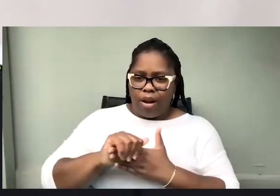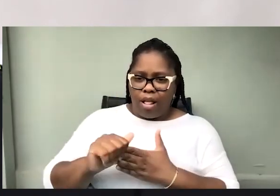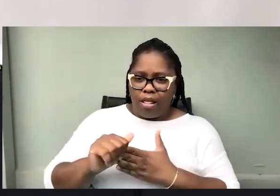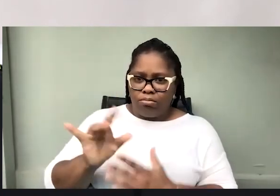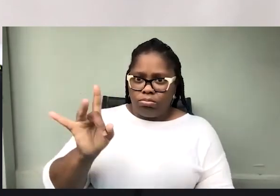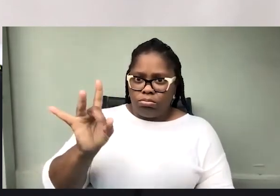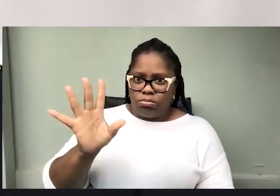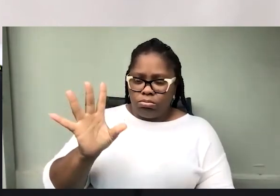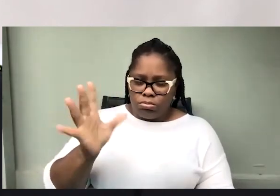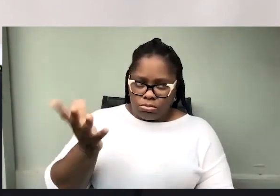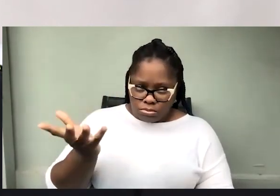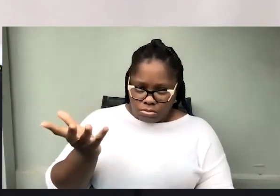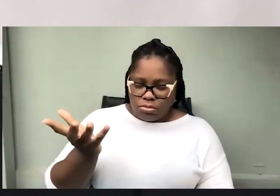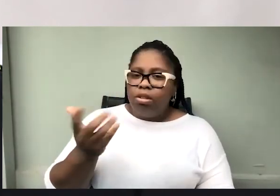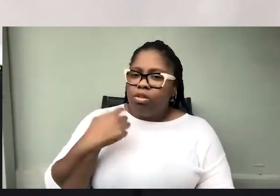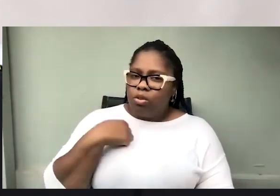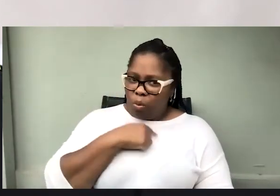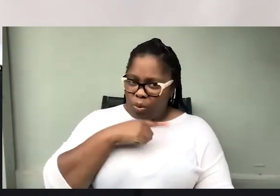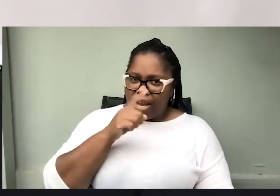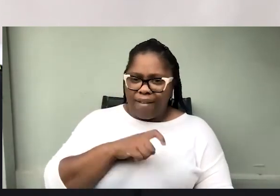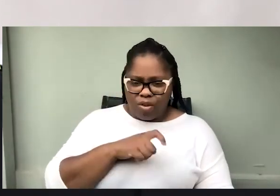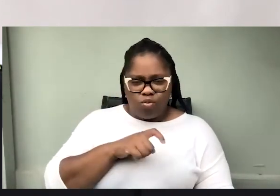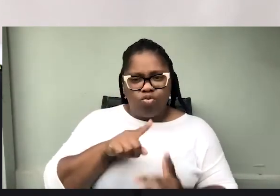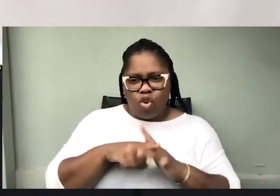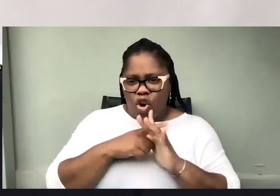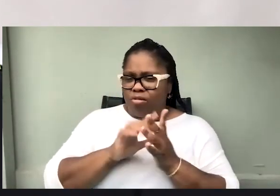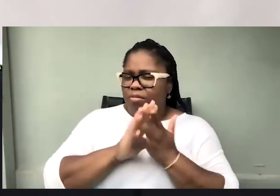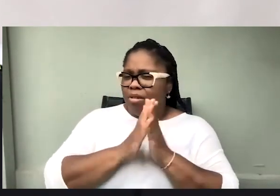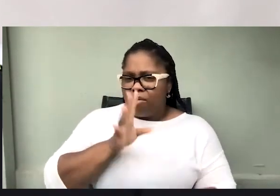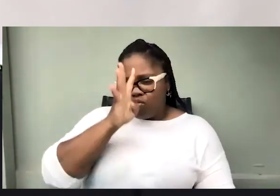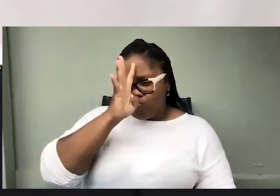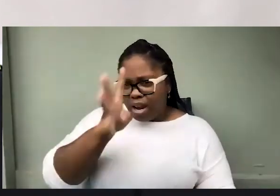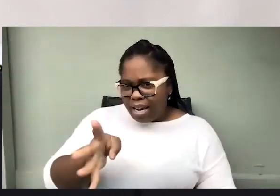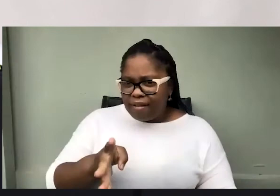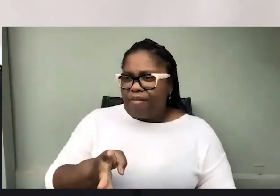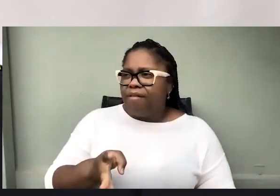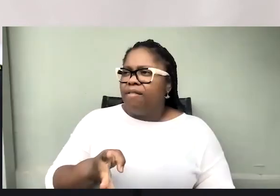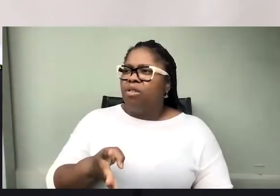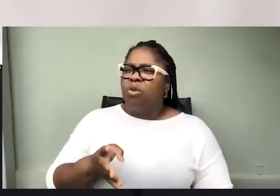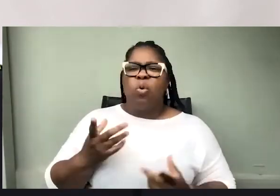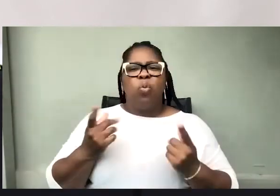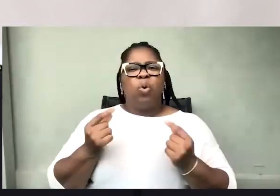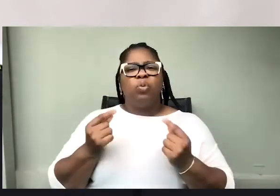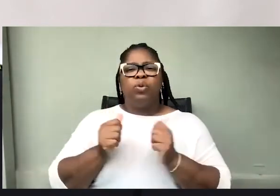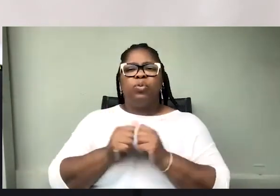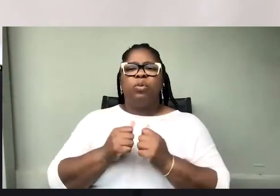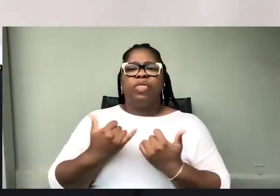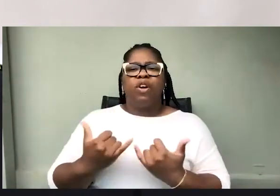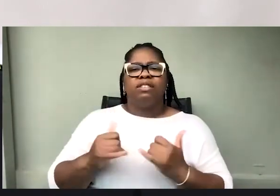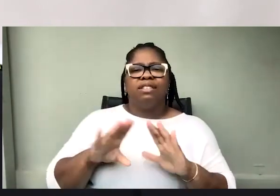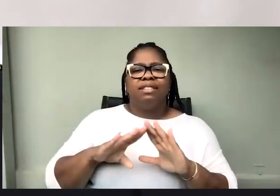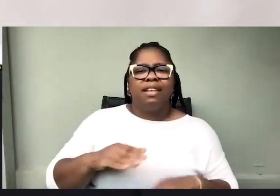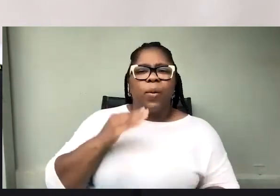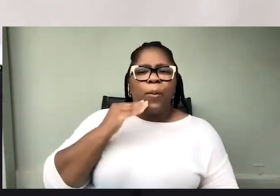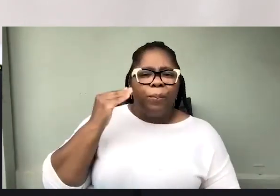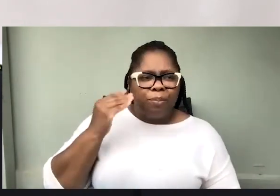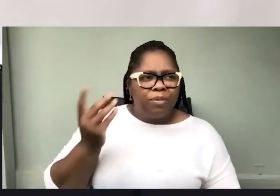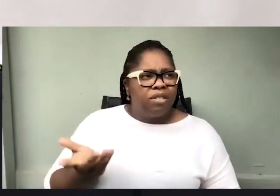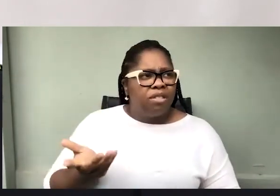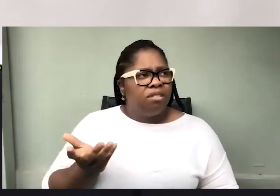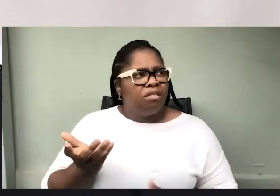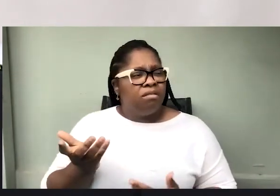So again, we have to start to look creatively. What are we doing with our existing homes? Is there a